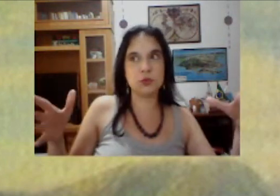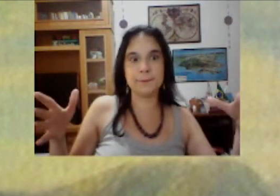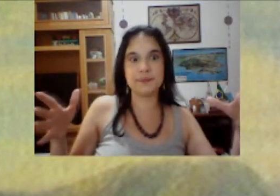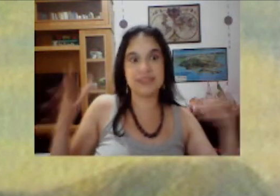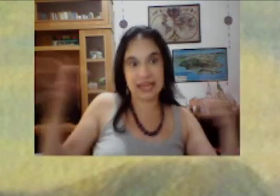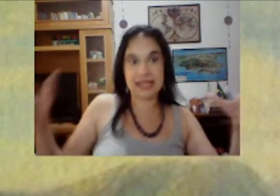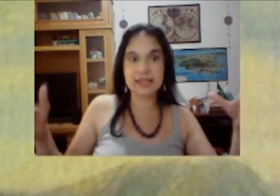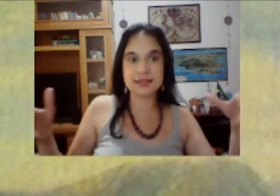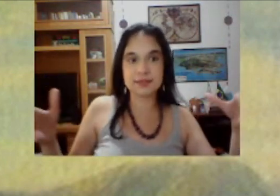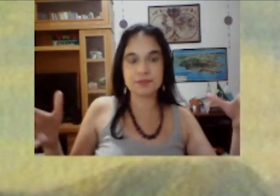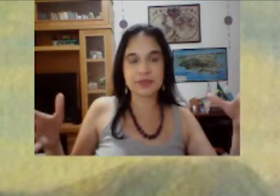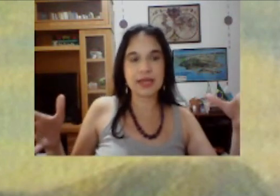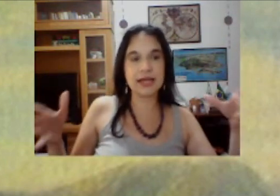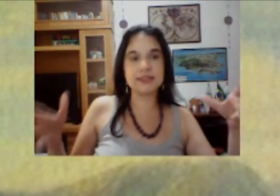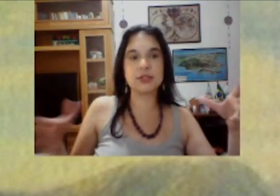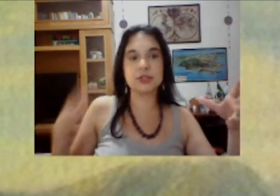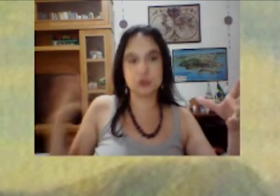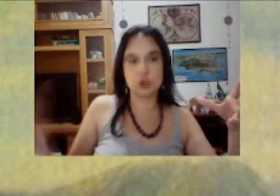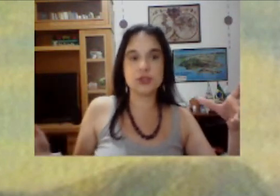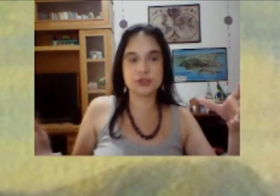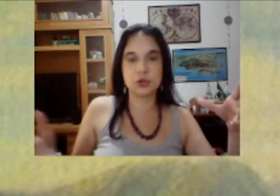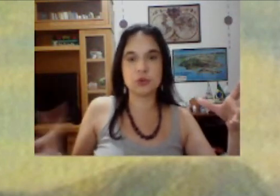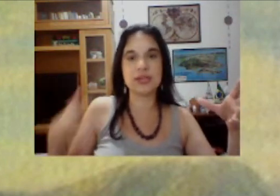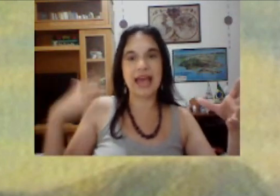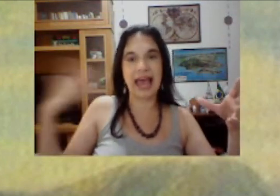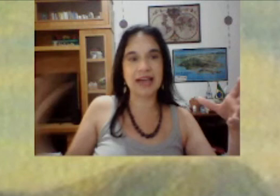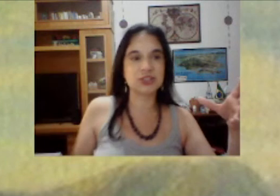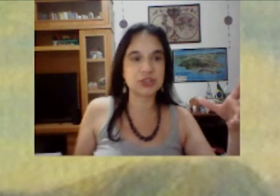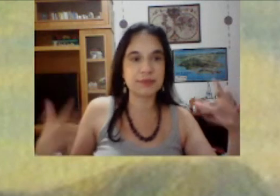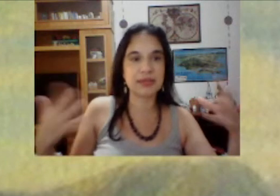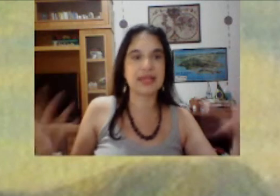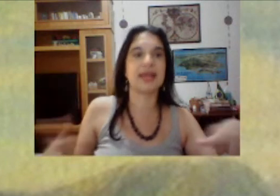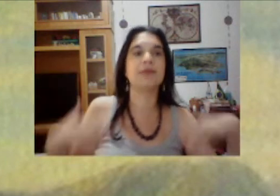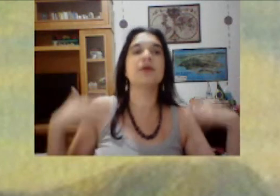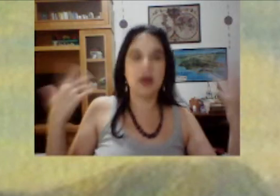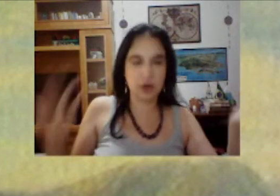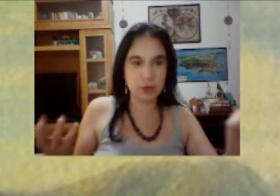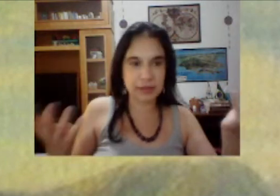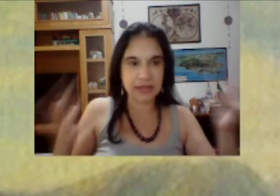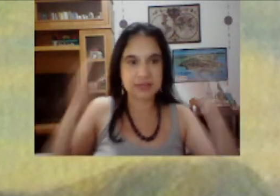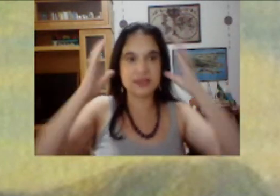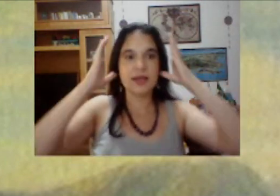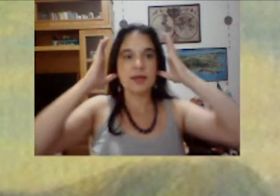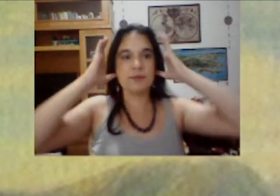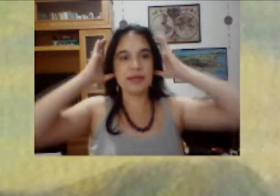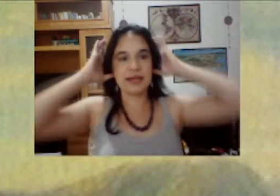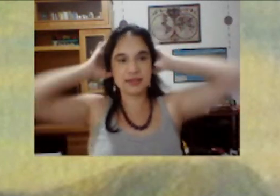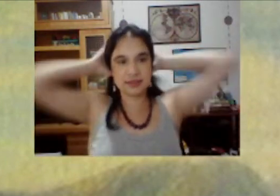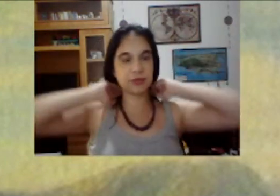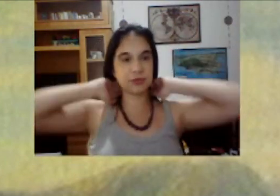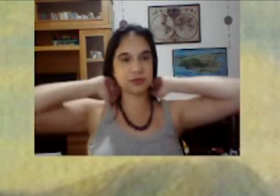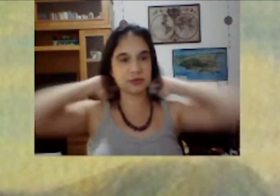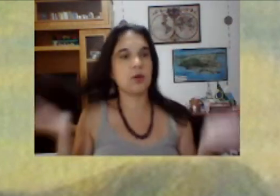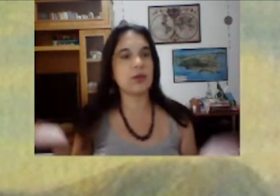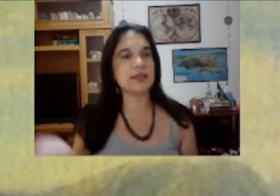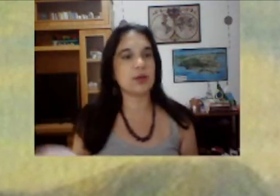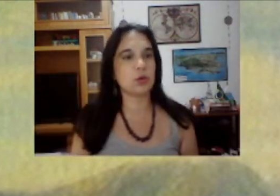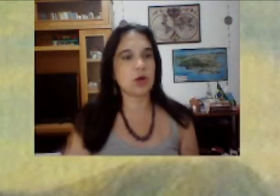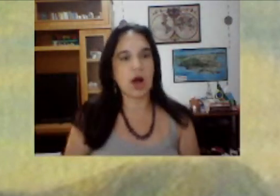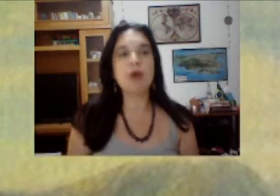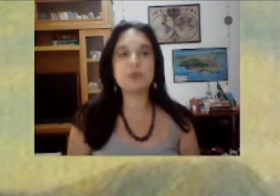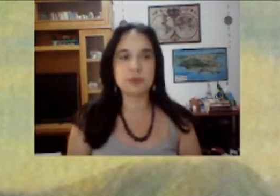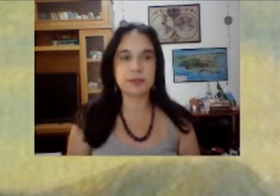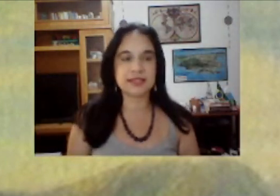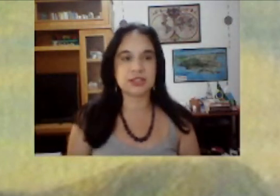few decades until the North Zone actually became urbanized. Because even when there